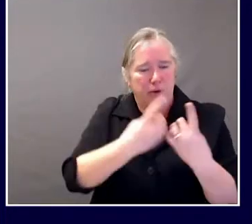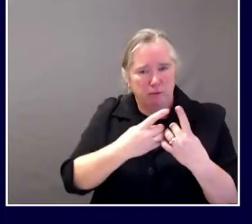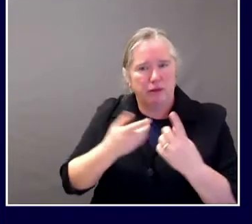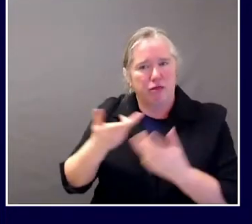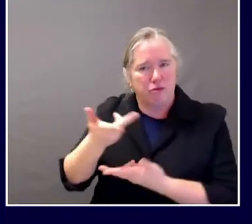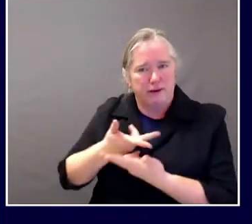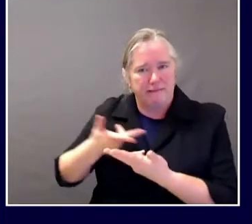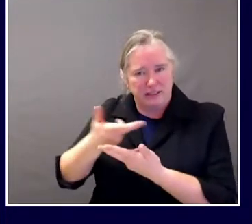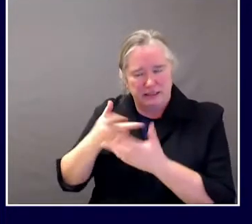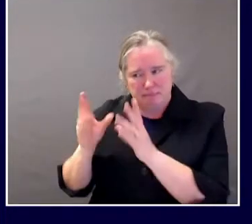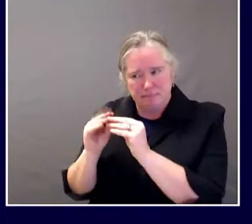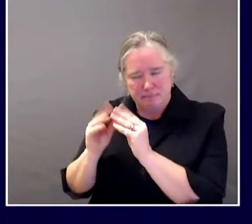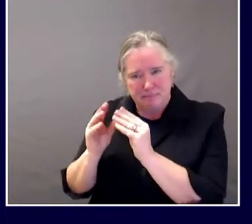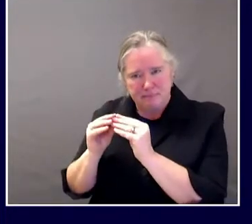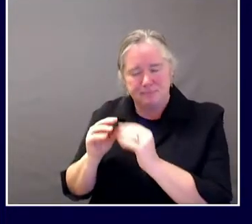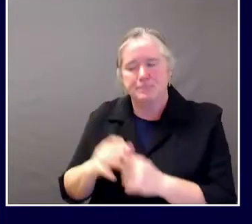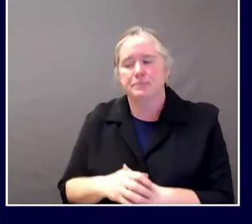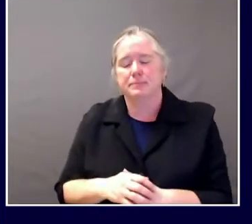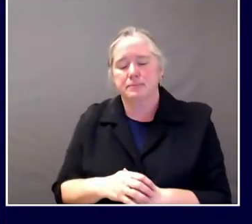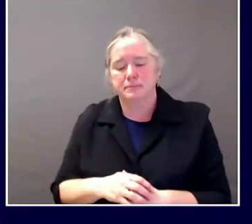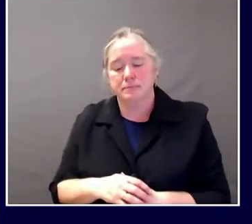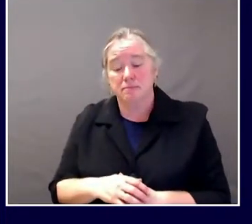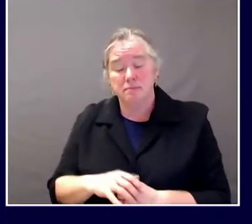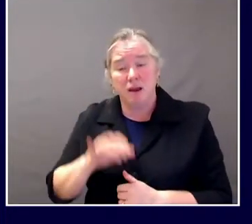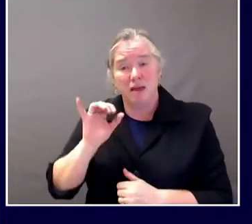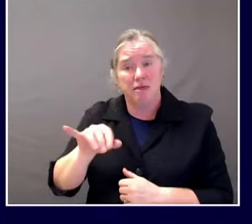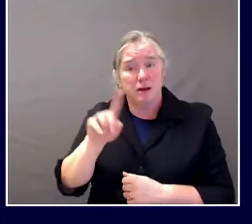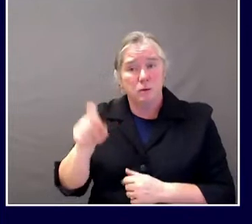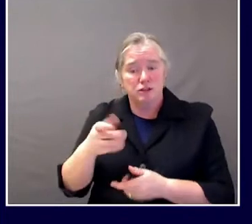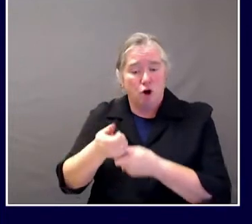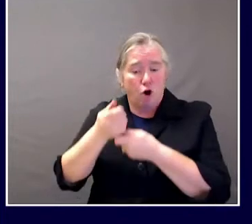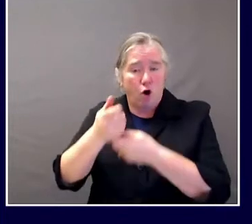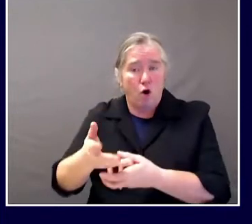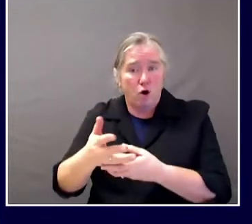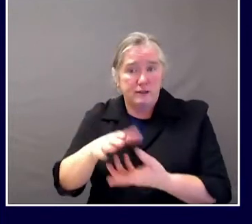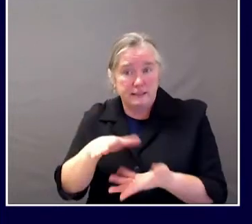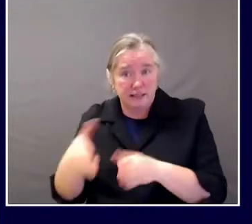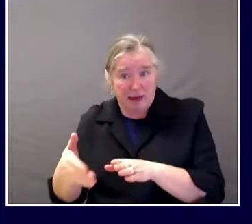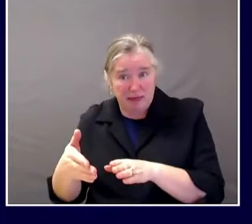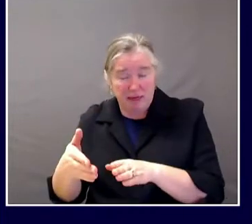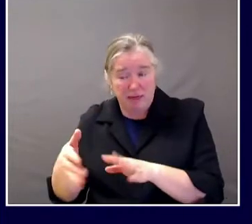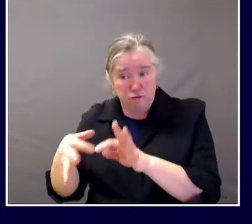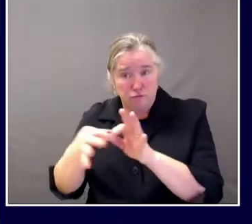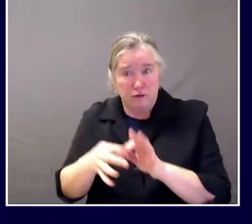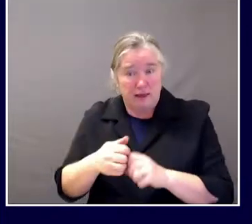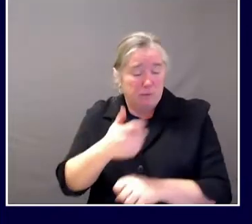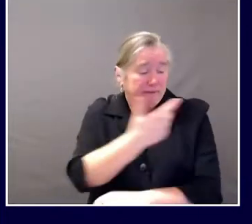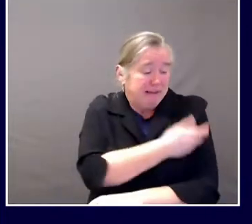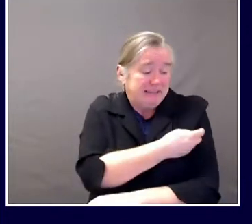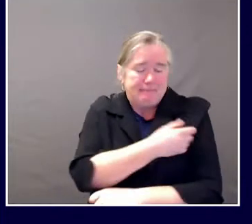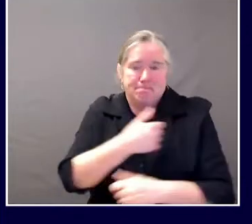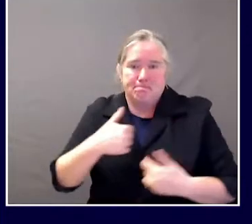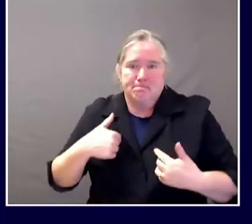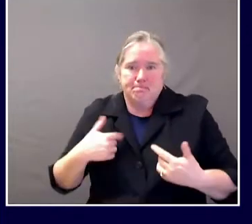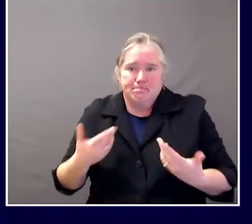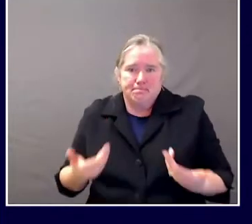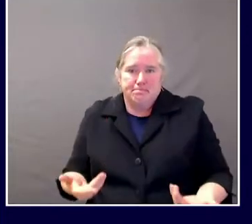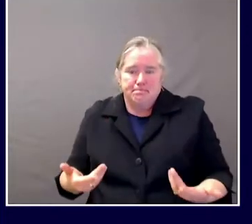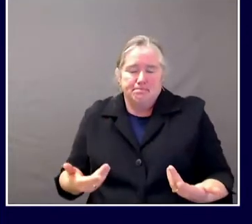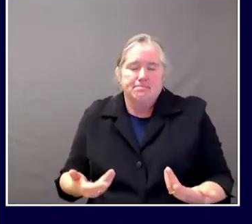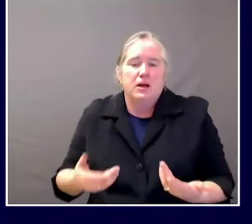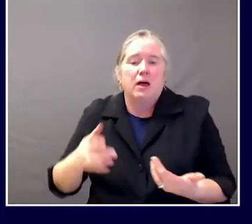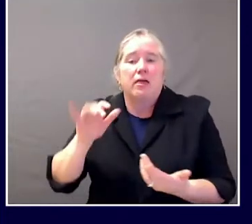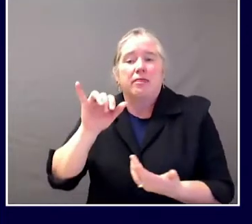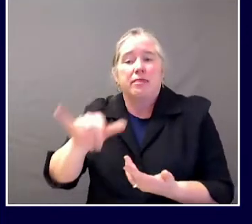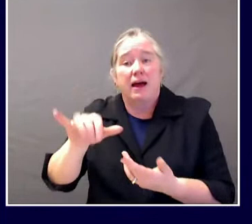Ultimately, that question of cause of death and whether it was related to the vaccine will be one for the medical examiner in Florida to